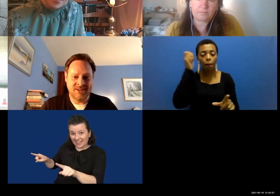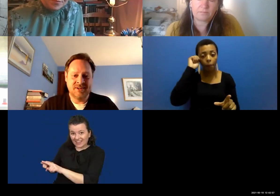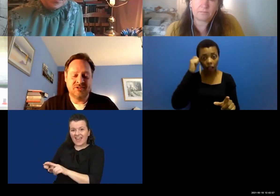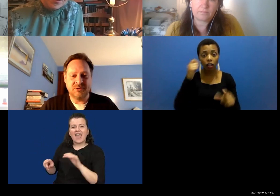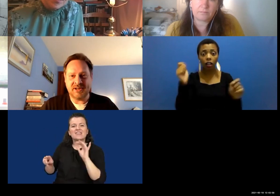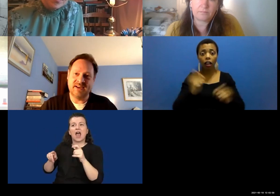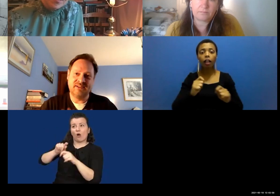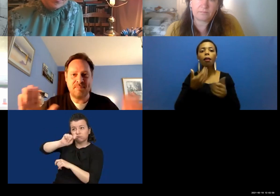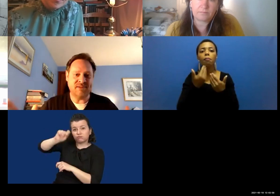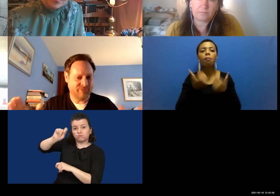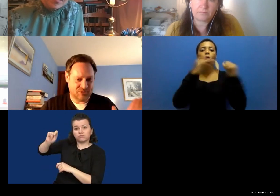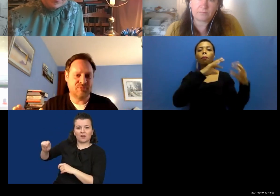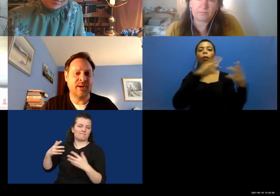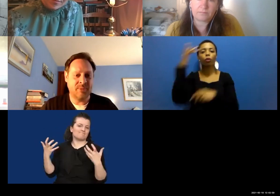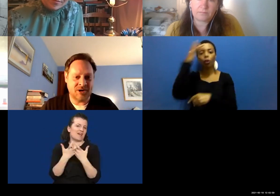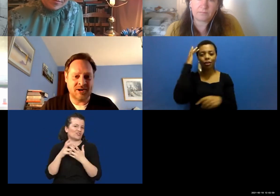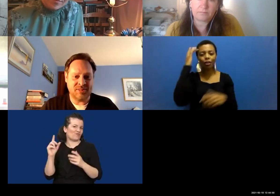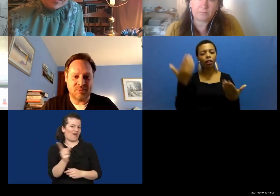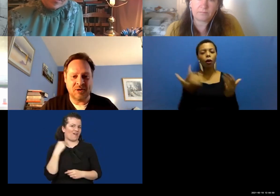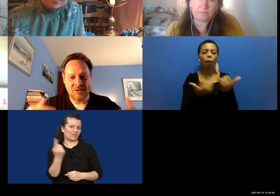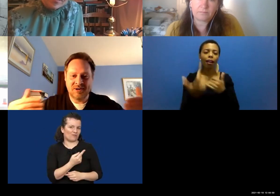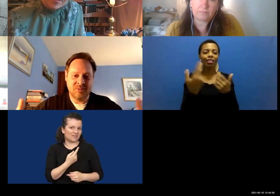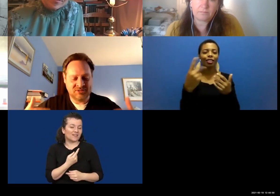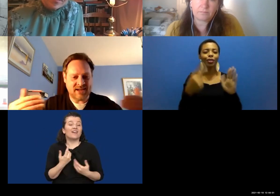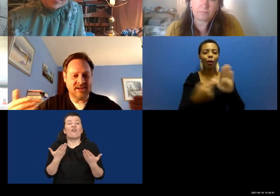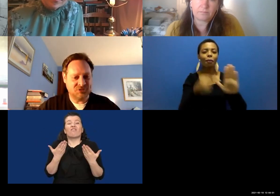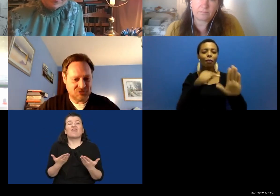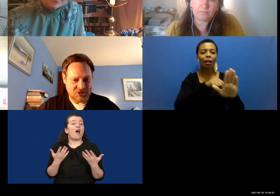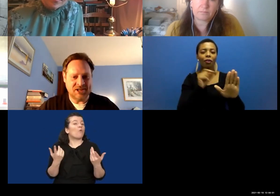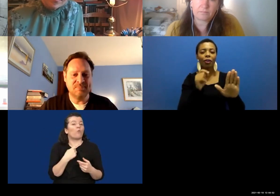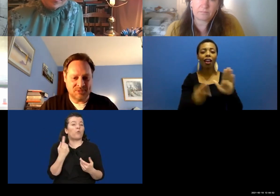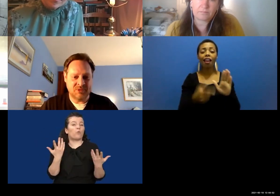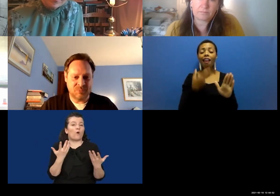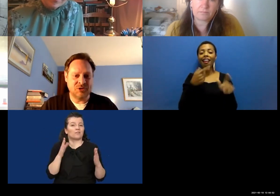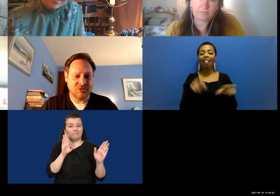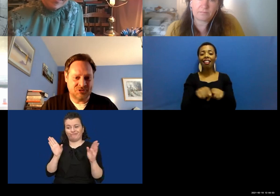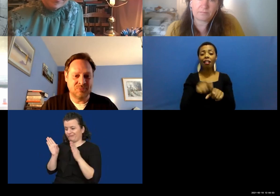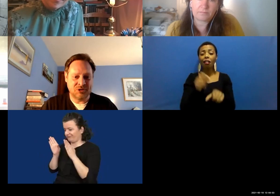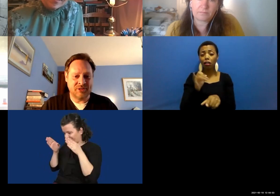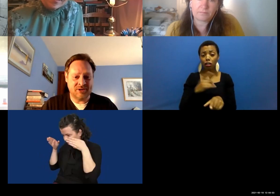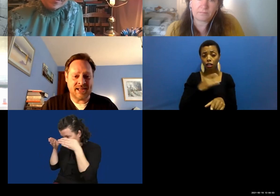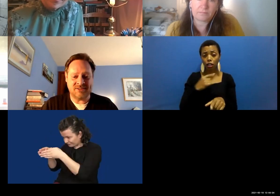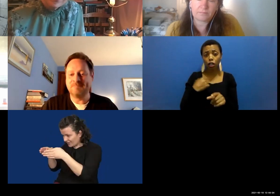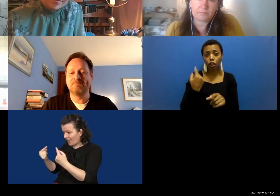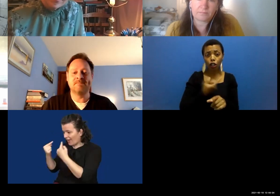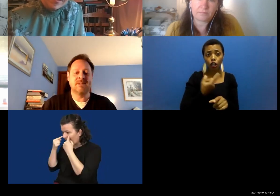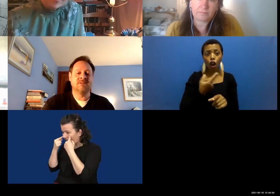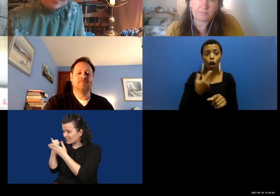everyone. So as a kind of metaphor of where we are, I think the tide is turning, but we're not there